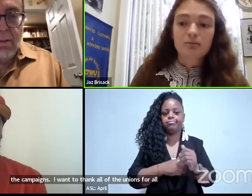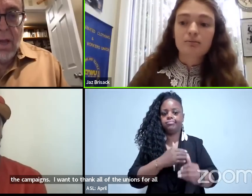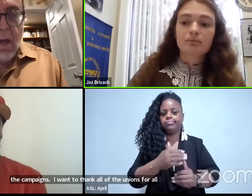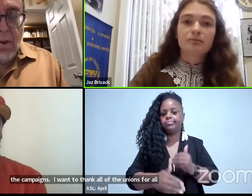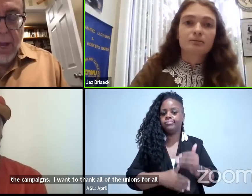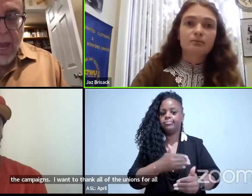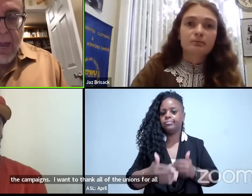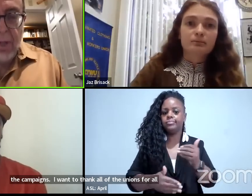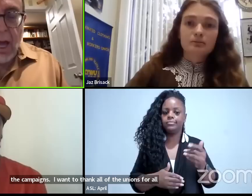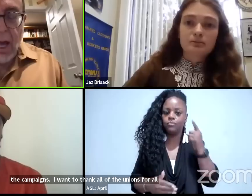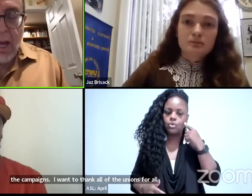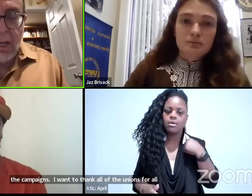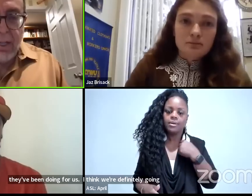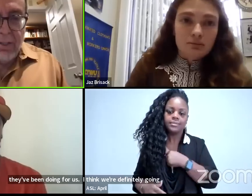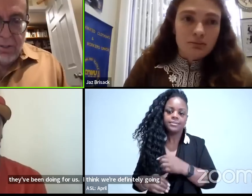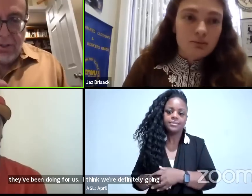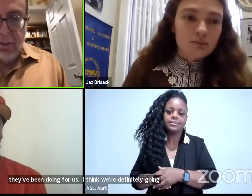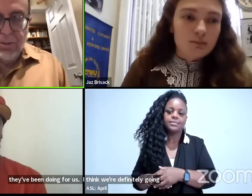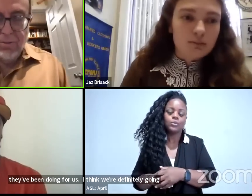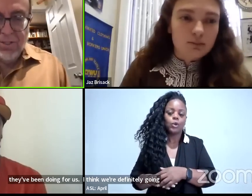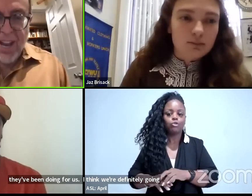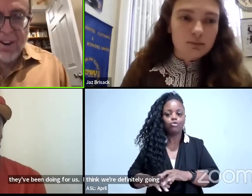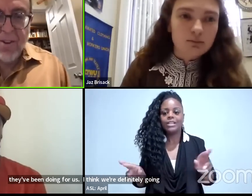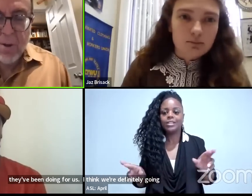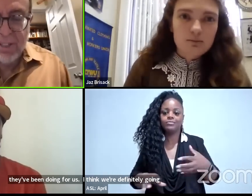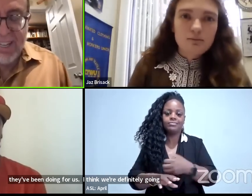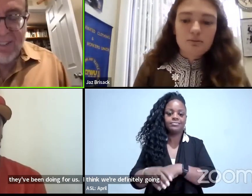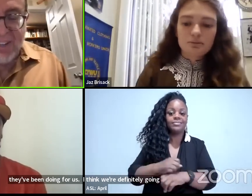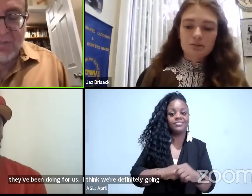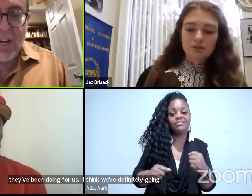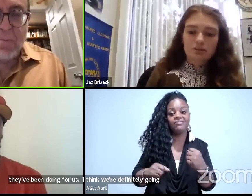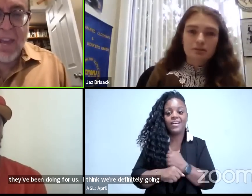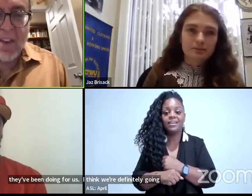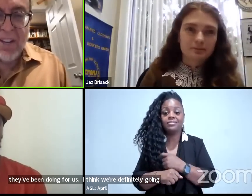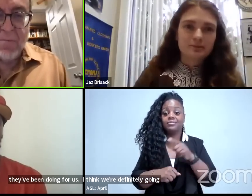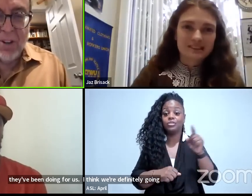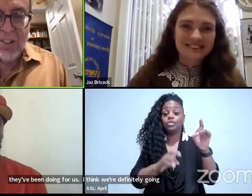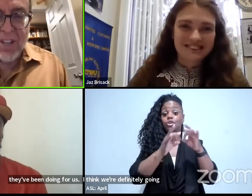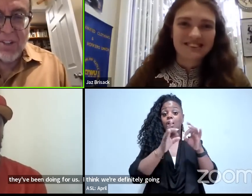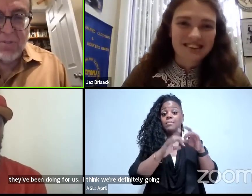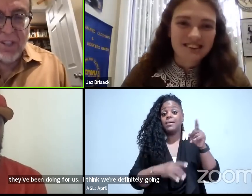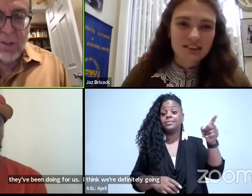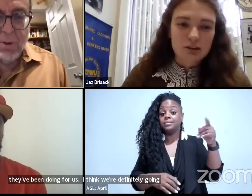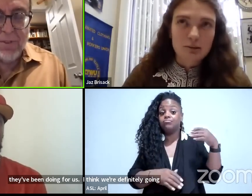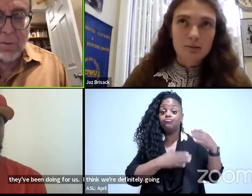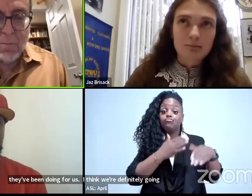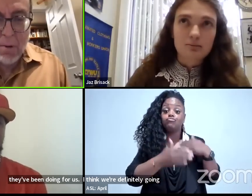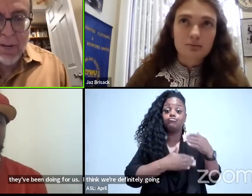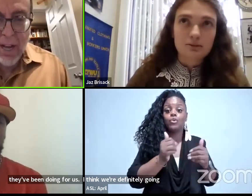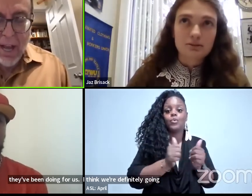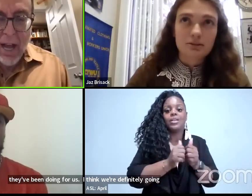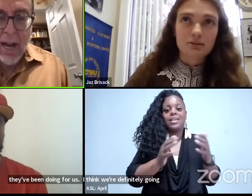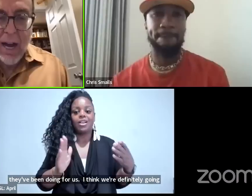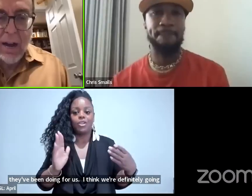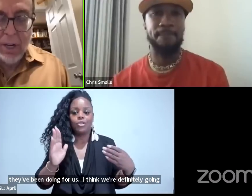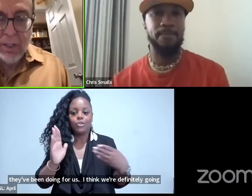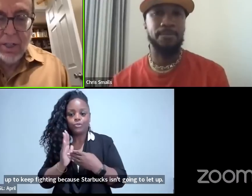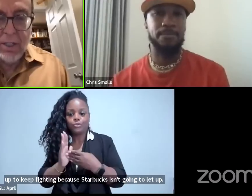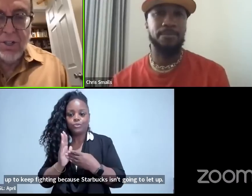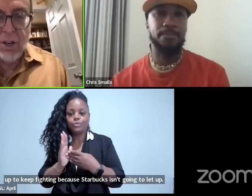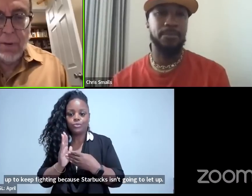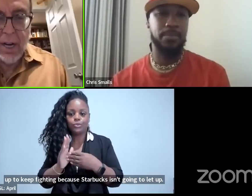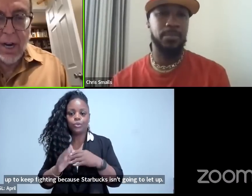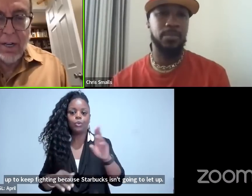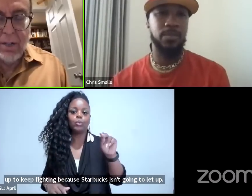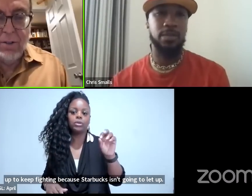busting. Okay, well, you two stay around, please, because we're going to be having more discussion with you. But for the moment, I want to